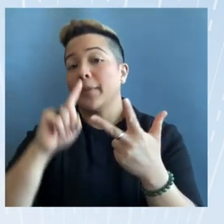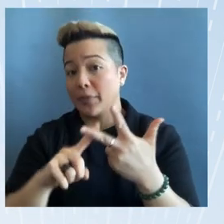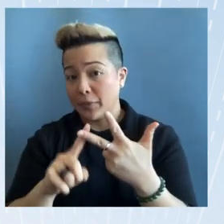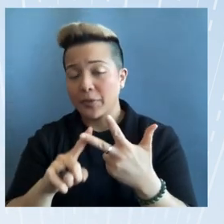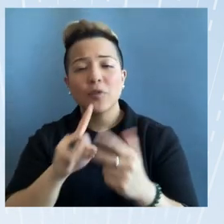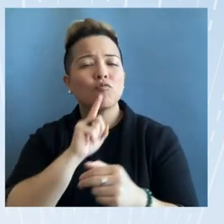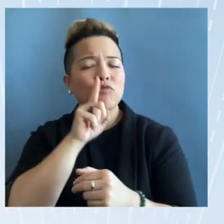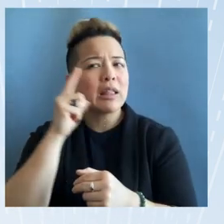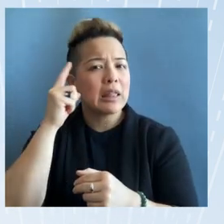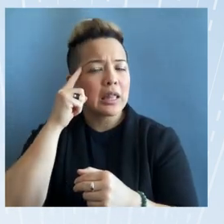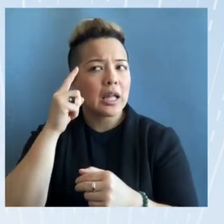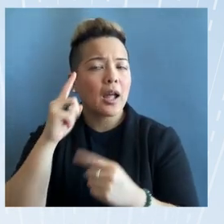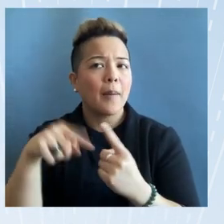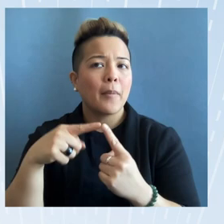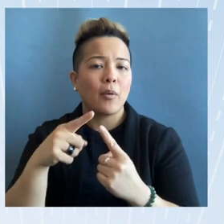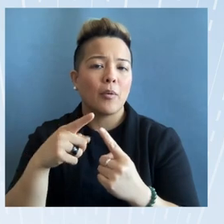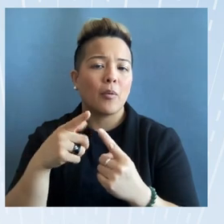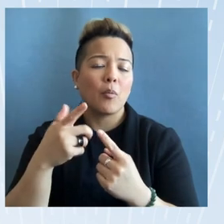about